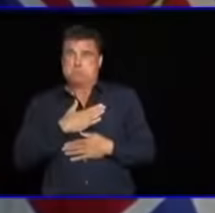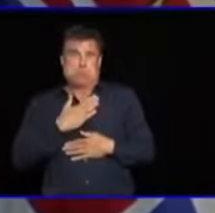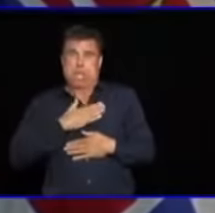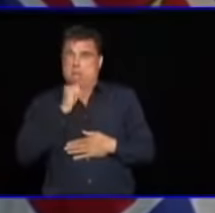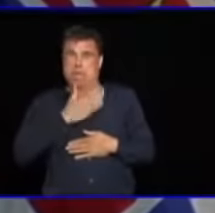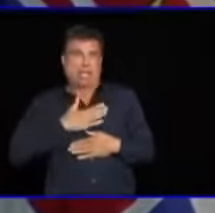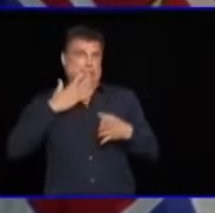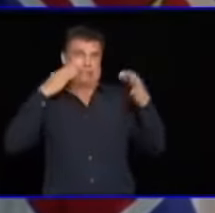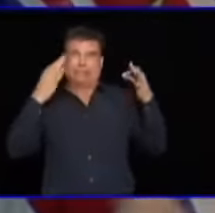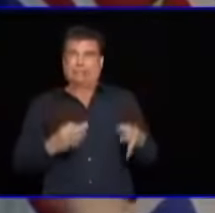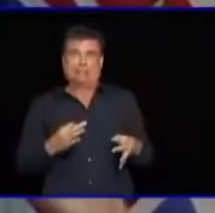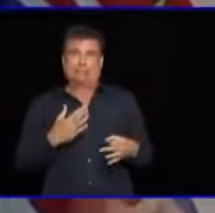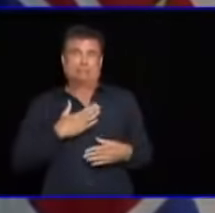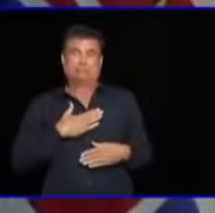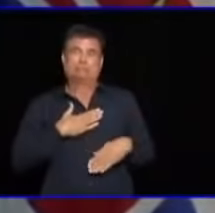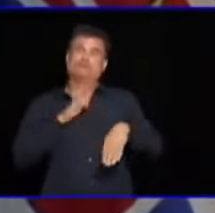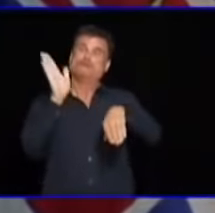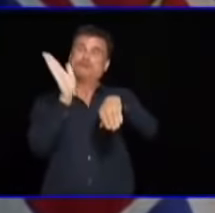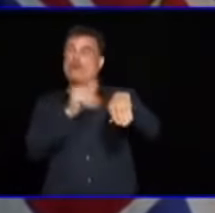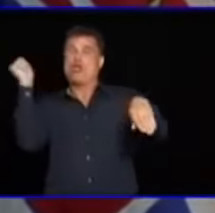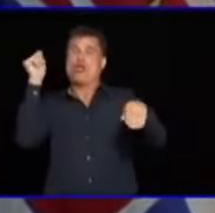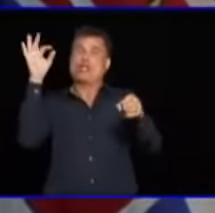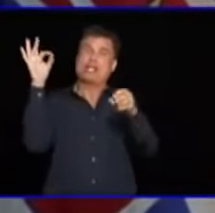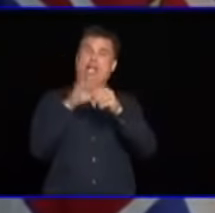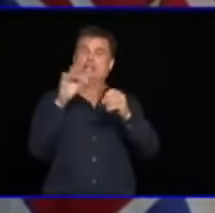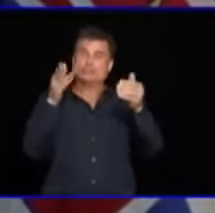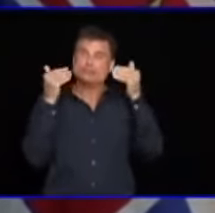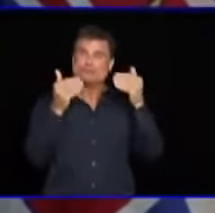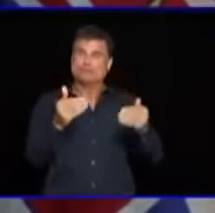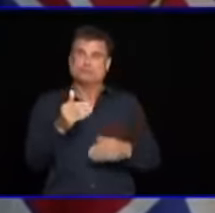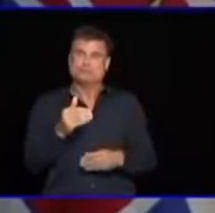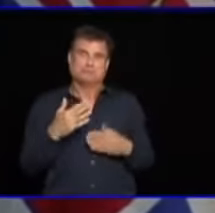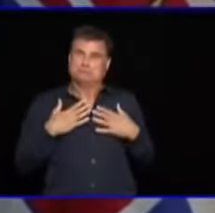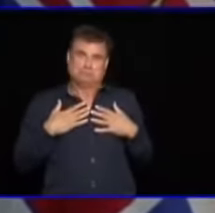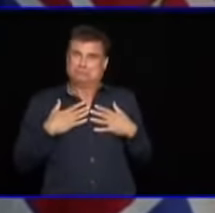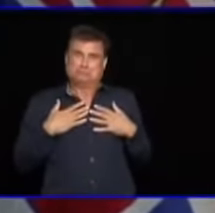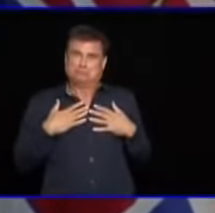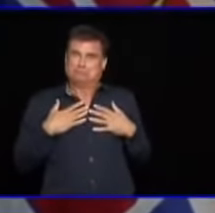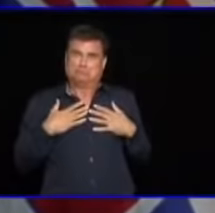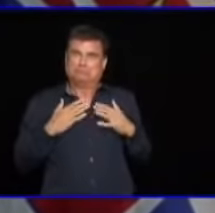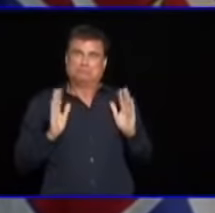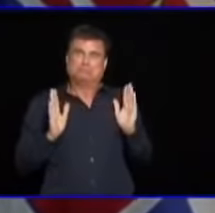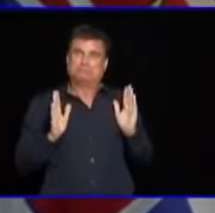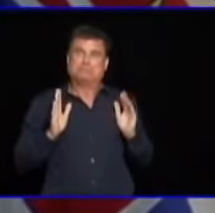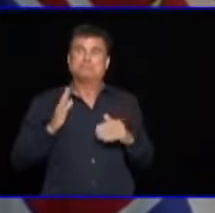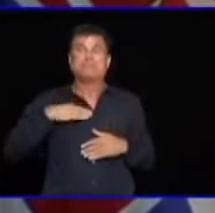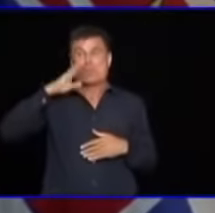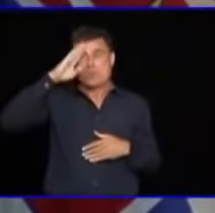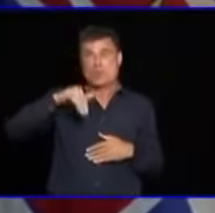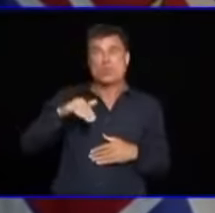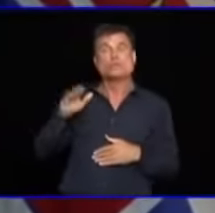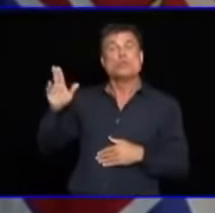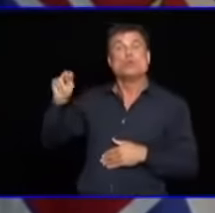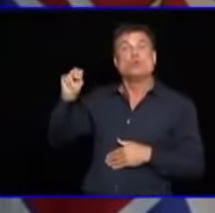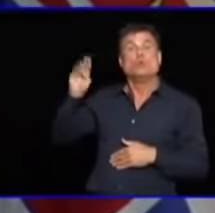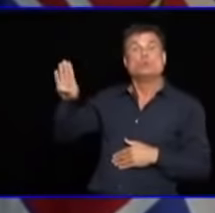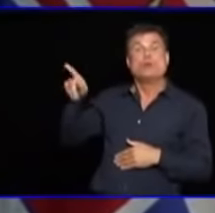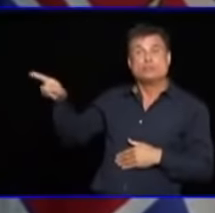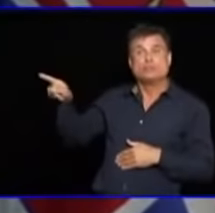have been working, as have my colleagues across the country. I know there's an election in New Brunswick. There's an election coming up as well